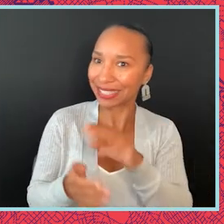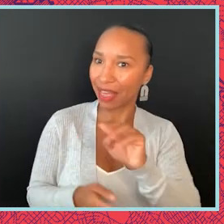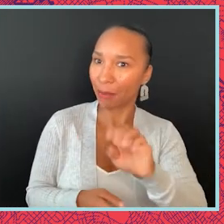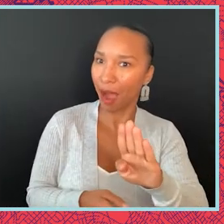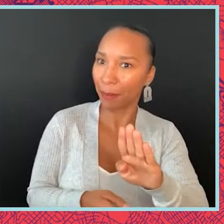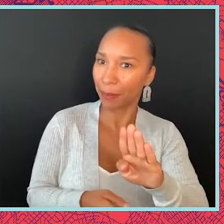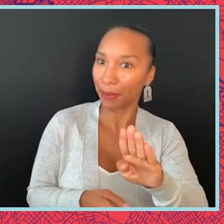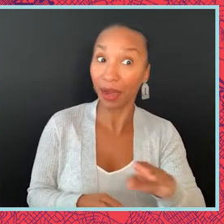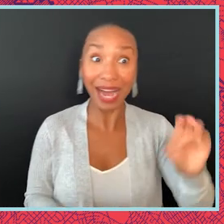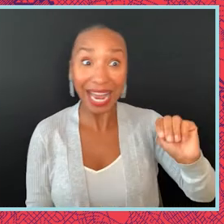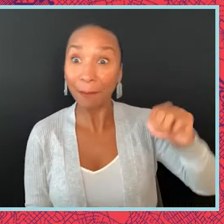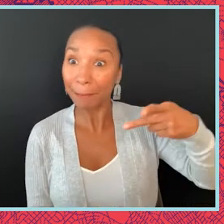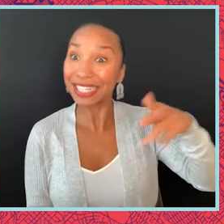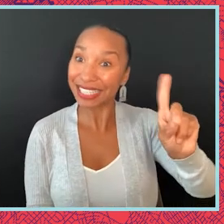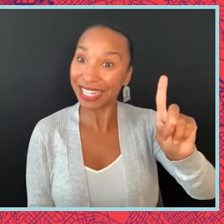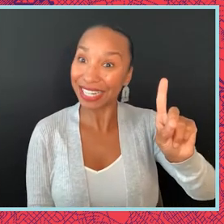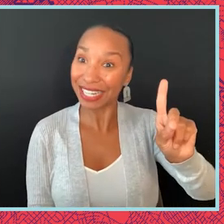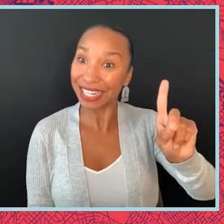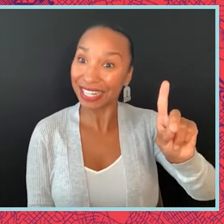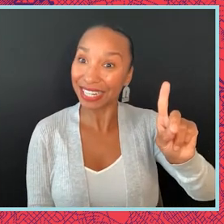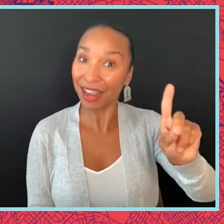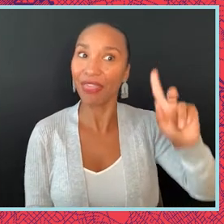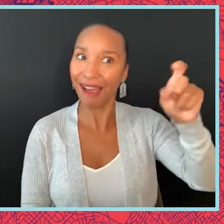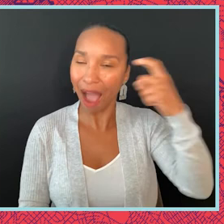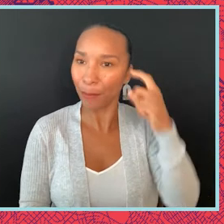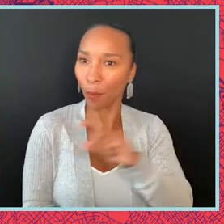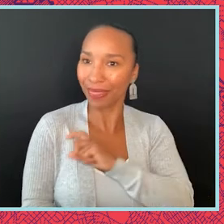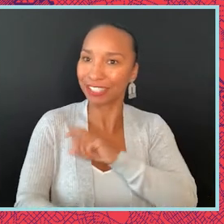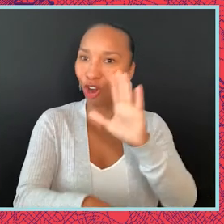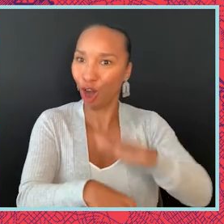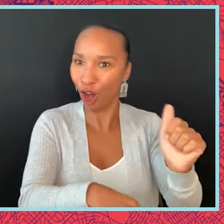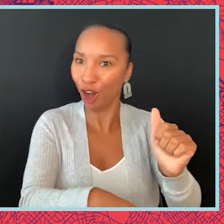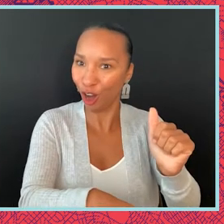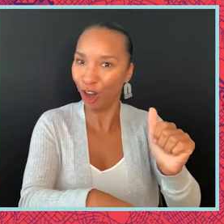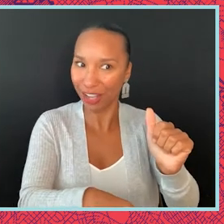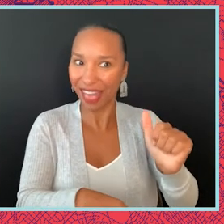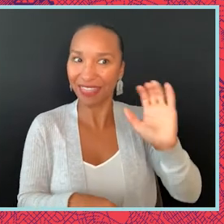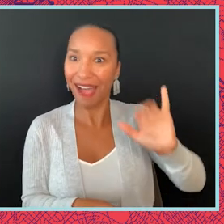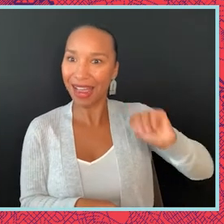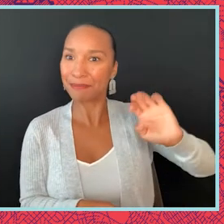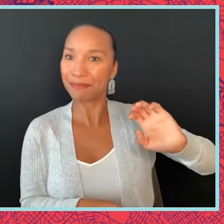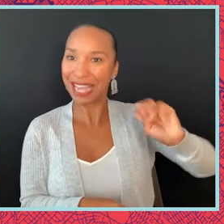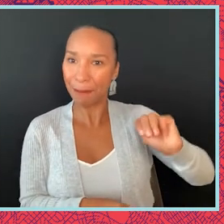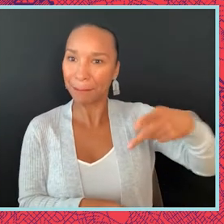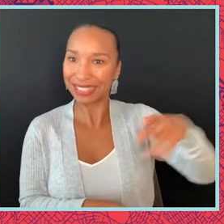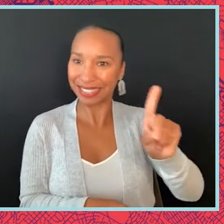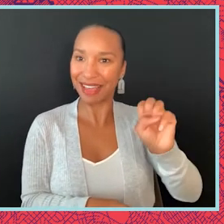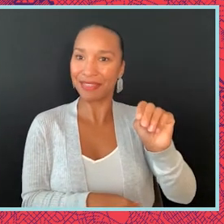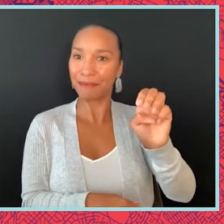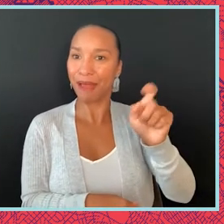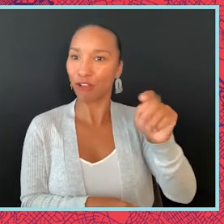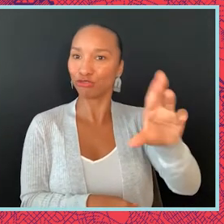Capitol against the mob? Well, it was the MPD, called in by the Capitol police, the Metropolitan Police Department of the District